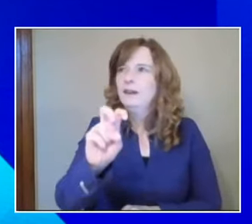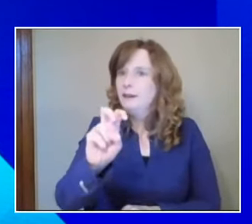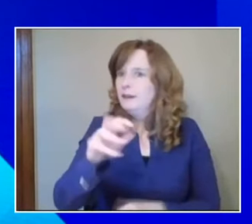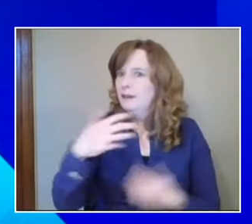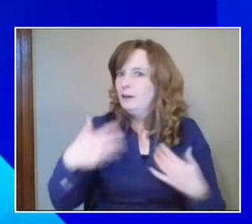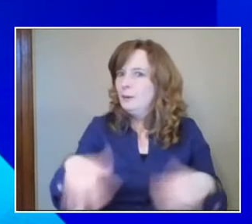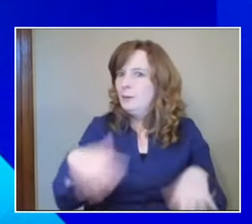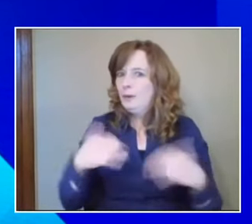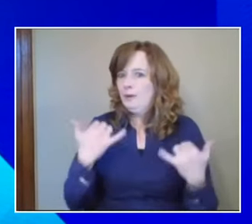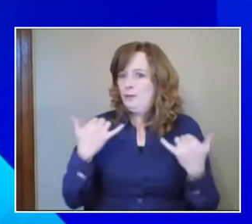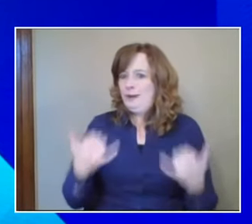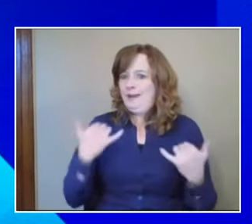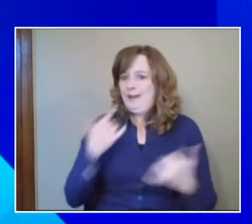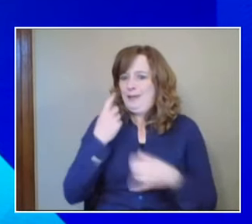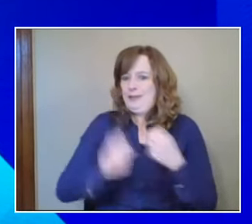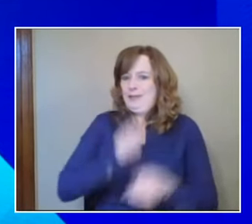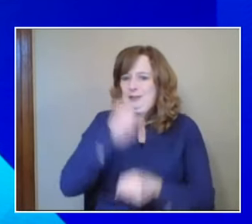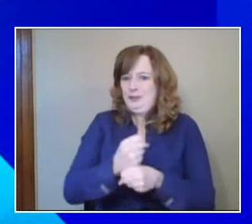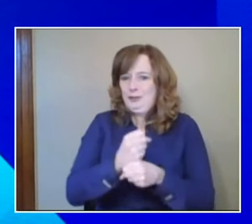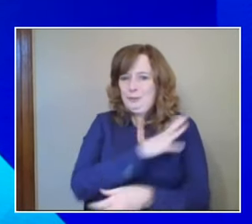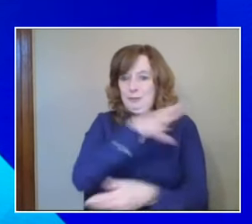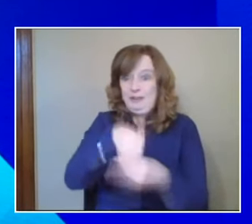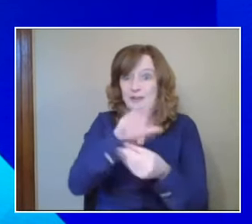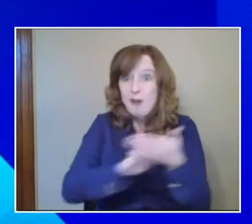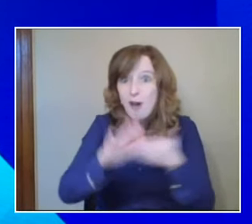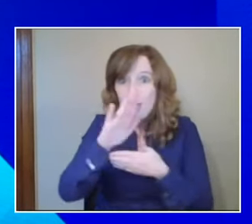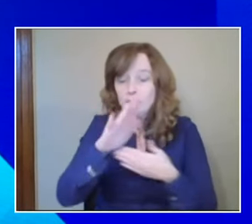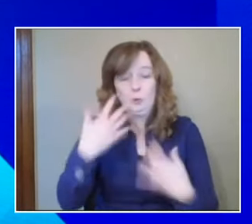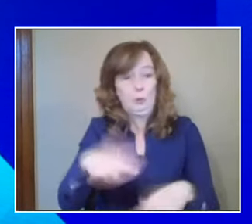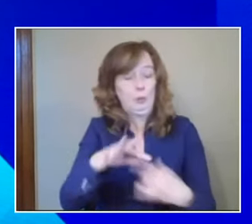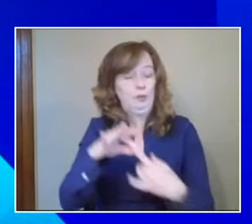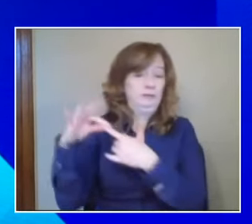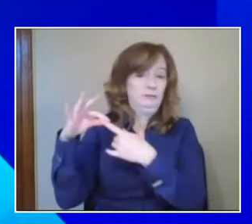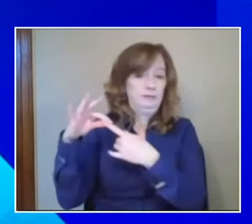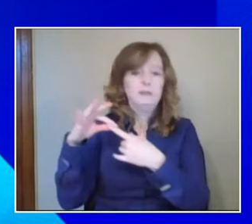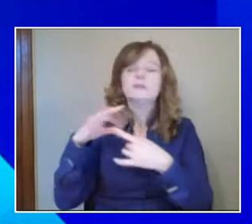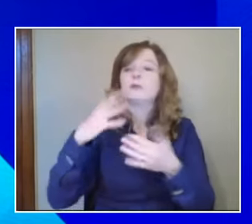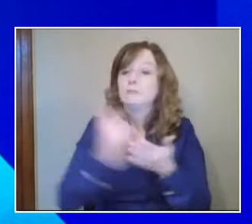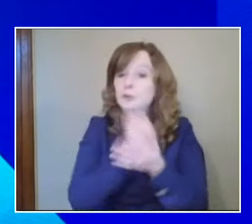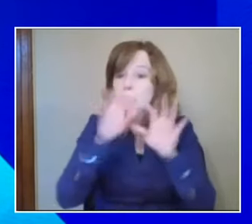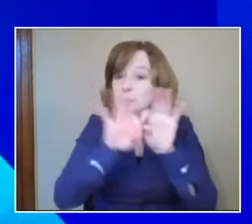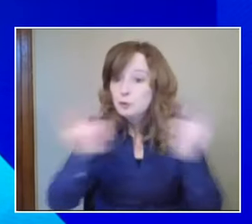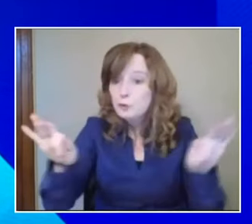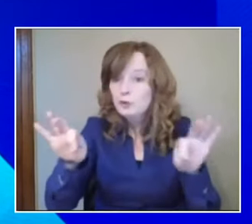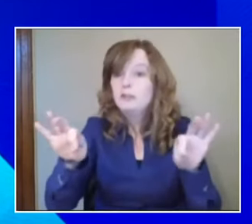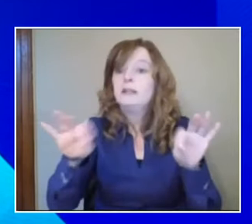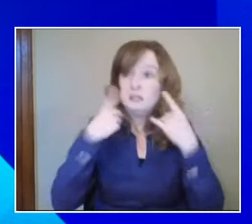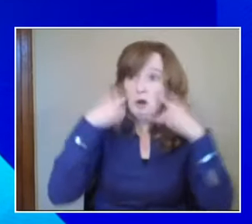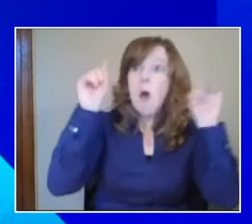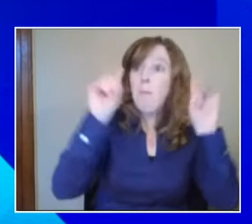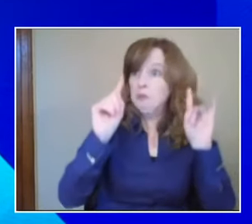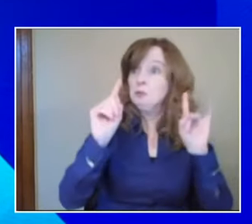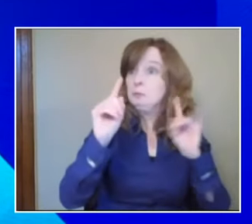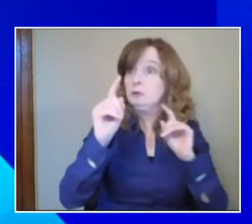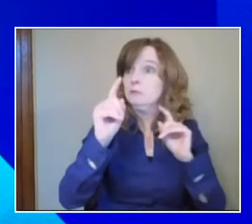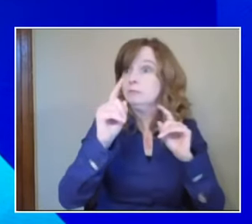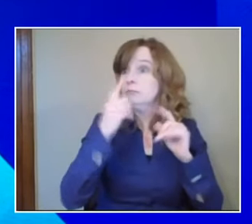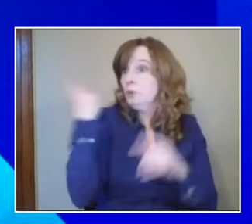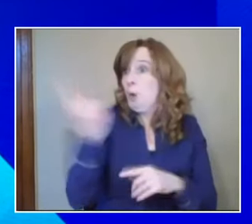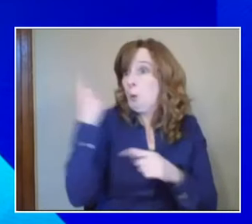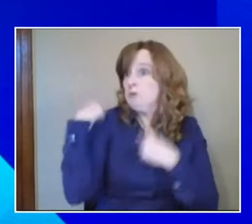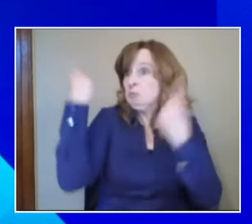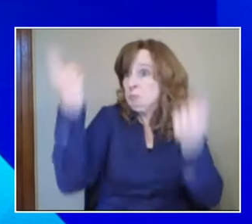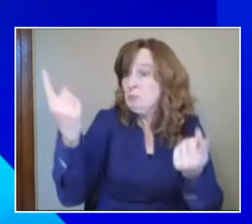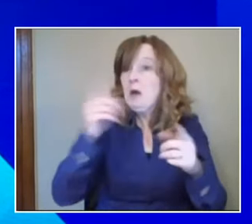history. Earning a degree is a significant accomplishment. Earning a degree during a global pandemic and a